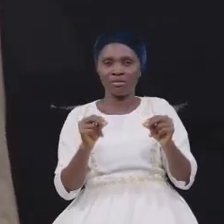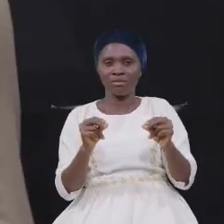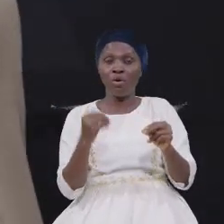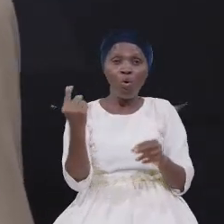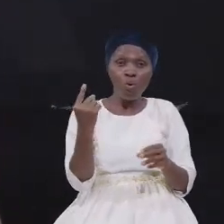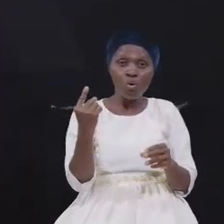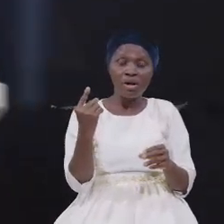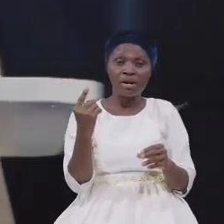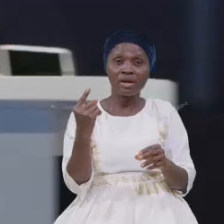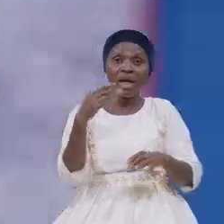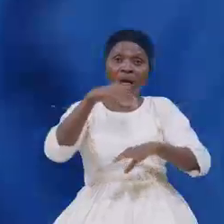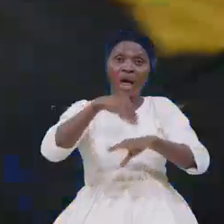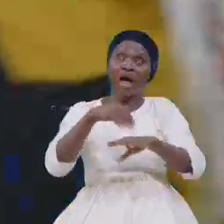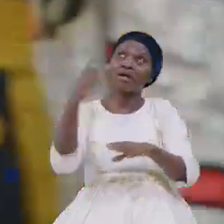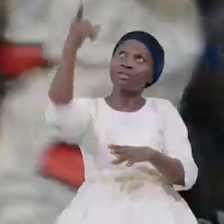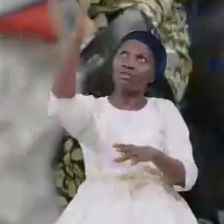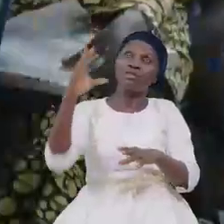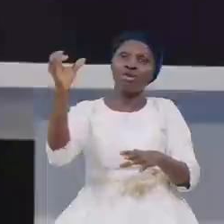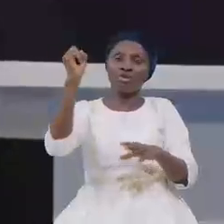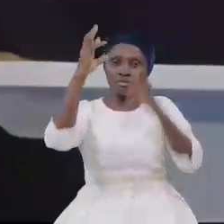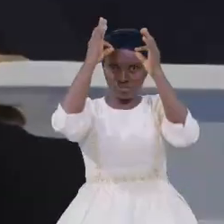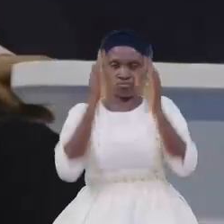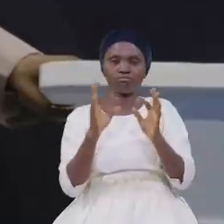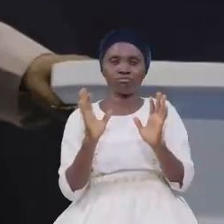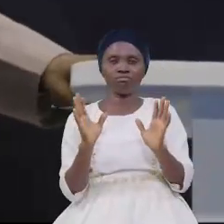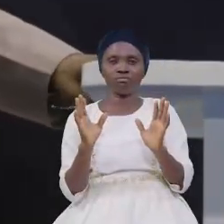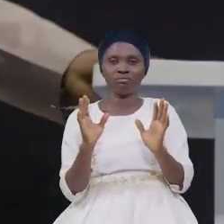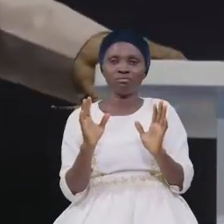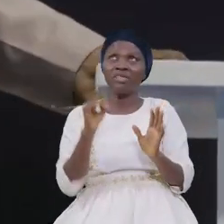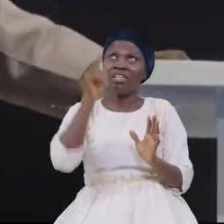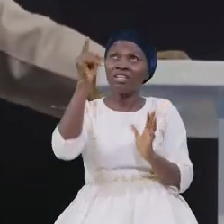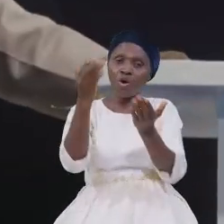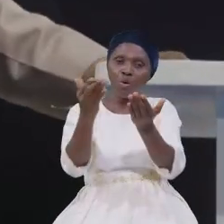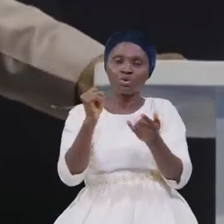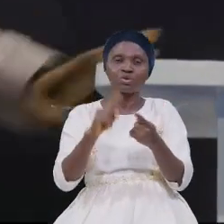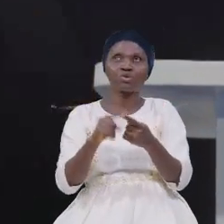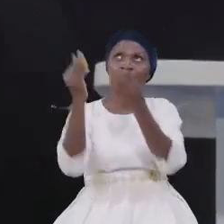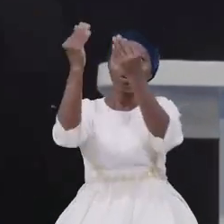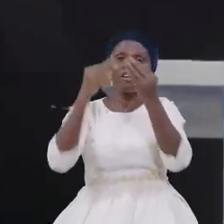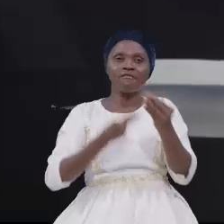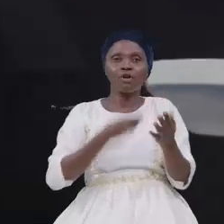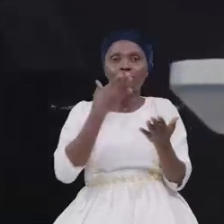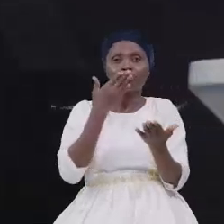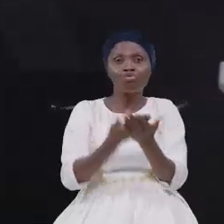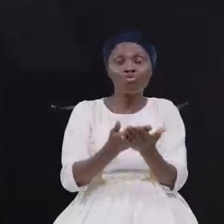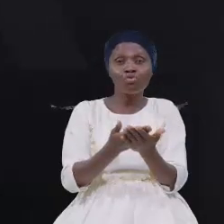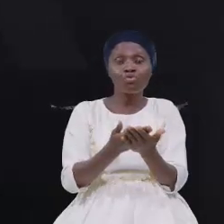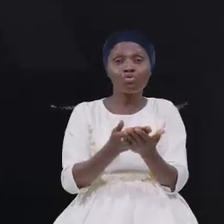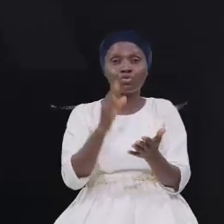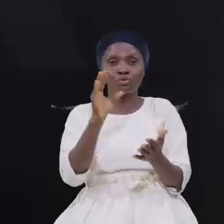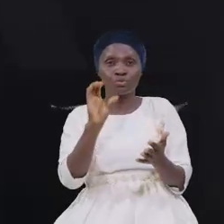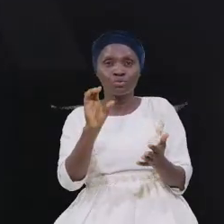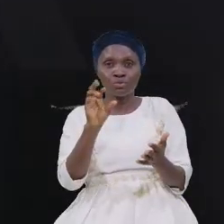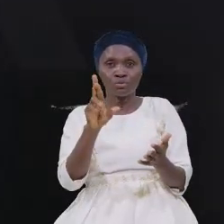God decides. He wants to give us good crop. He wants to give us